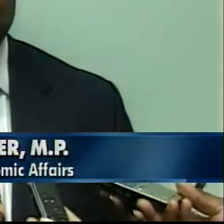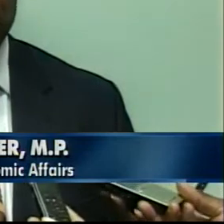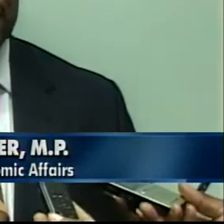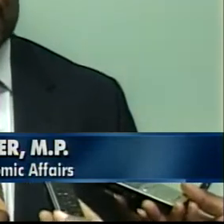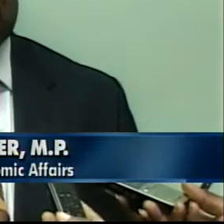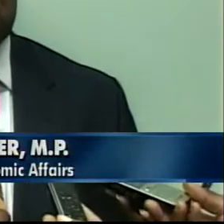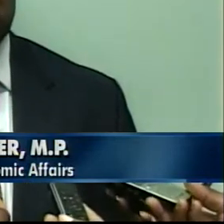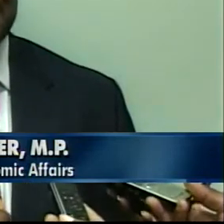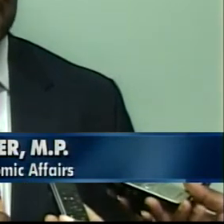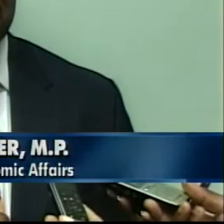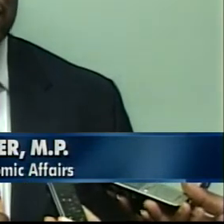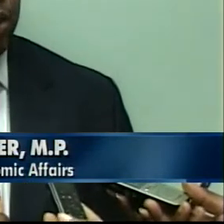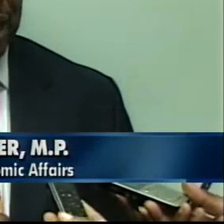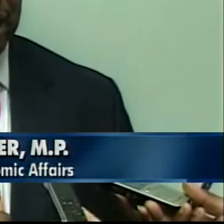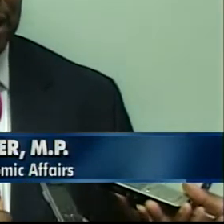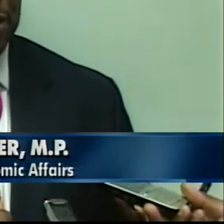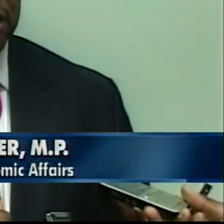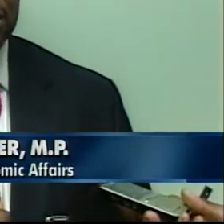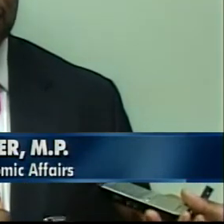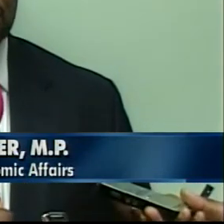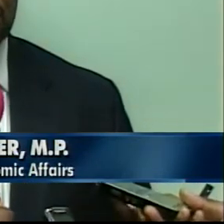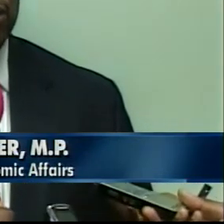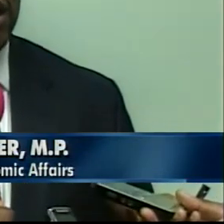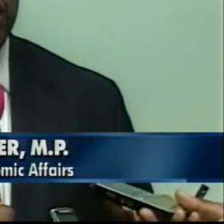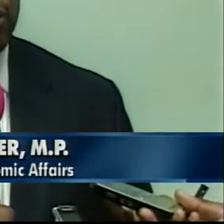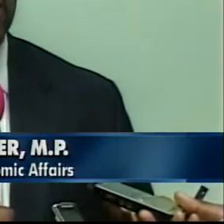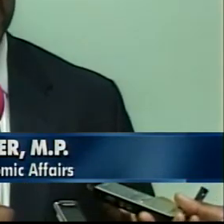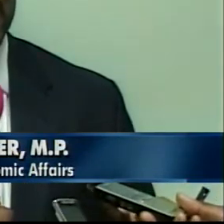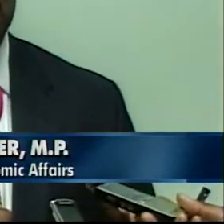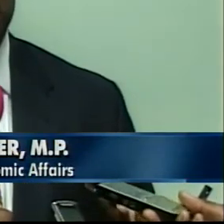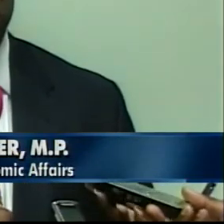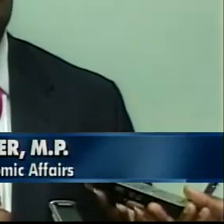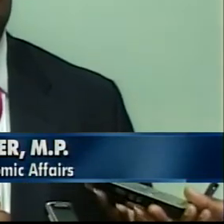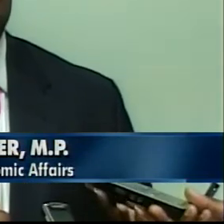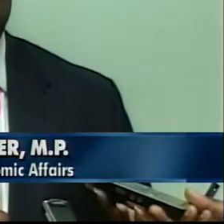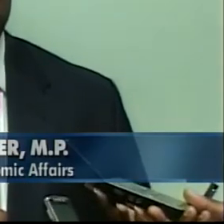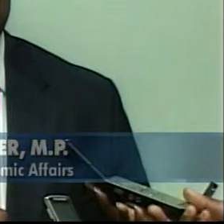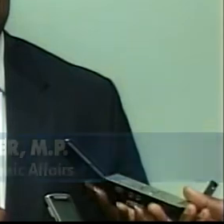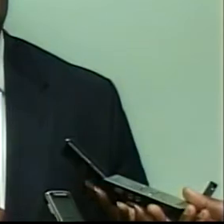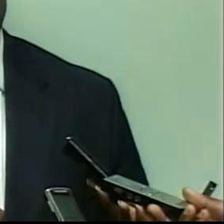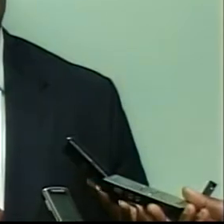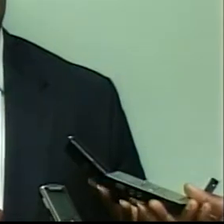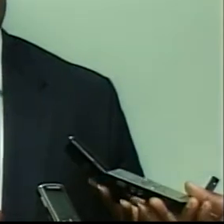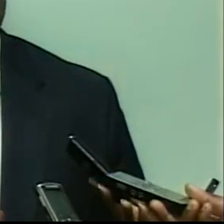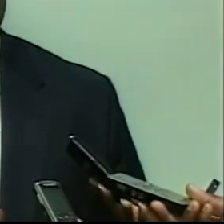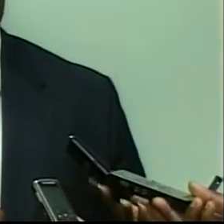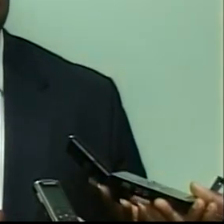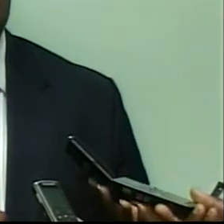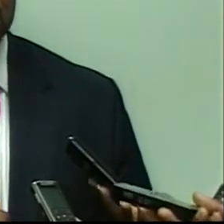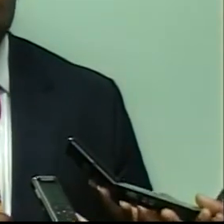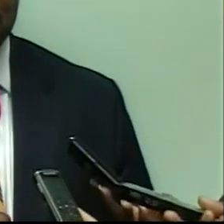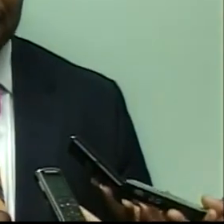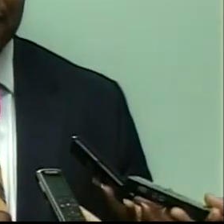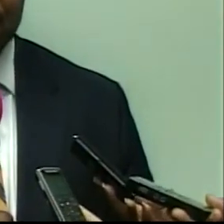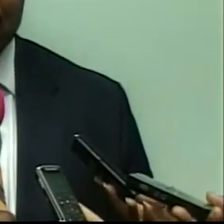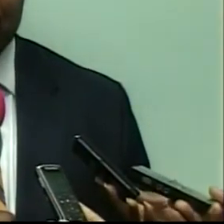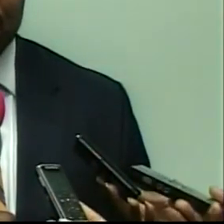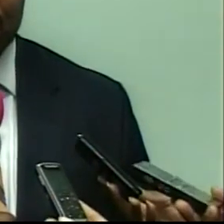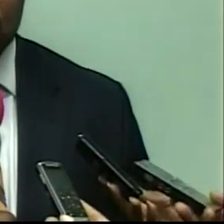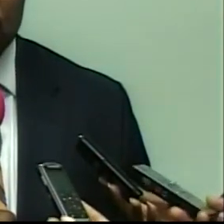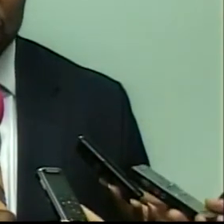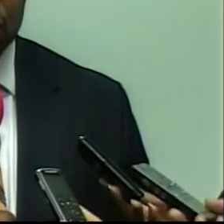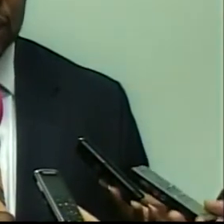now and to be done as quickly as possible. We all want that, but unfortunately, every issue doesn't lend